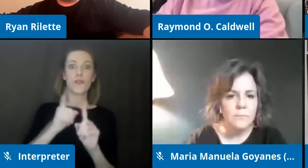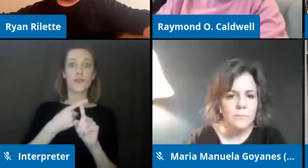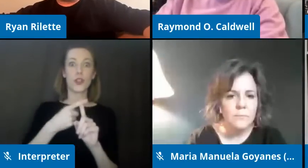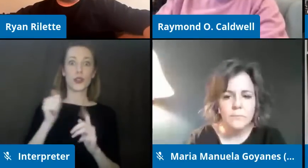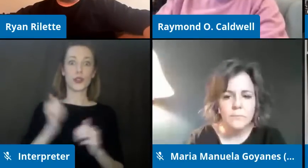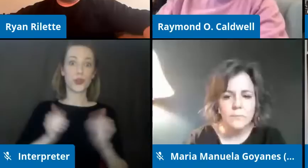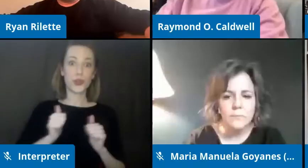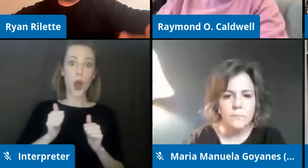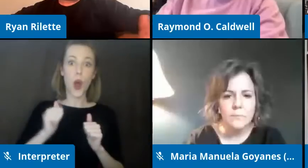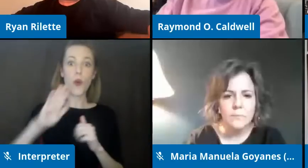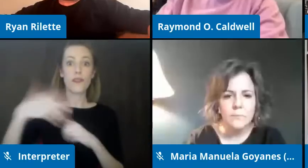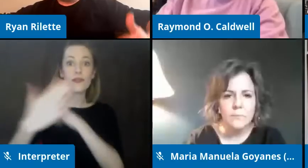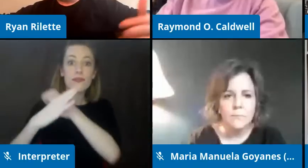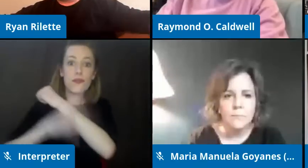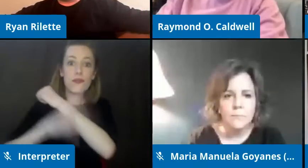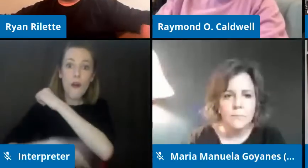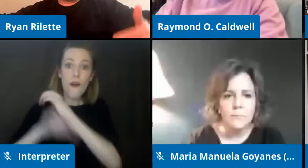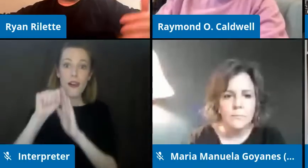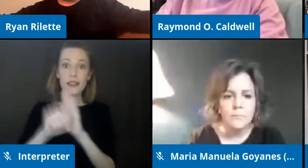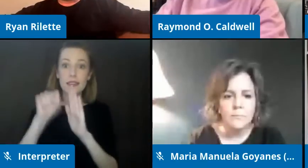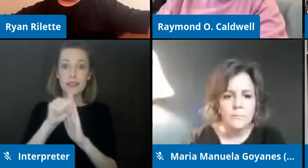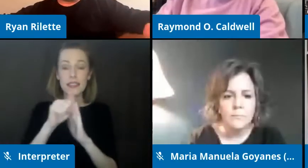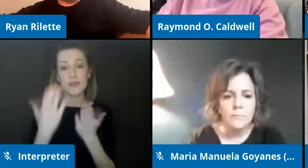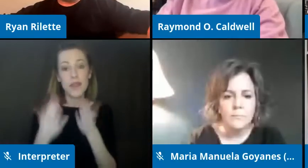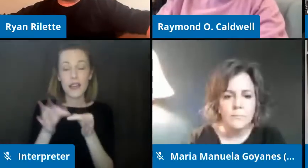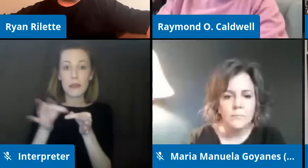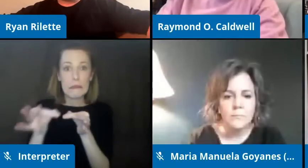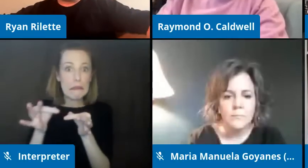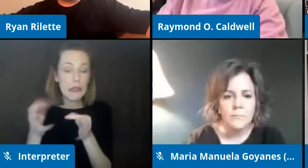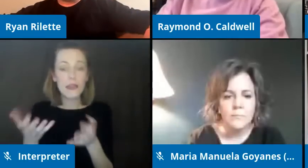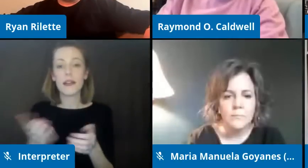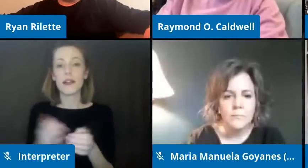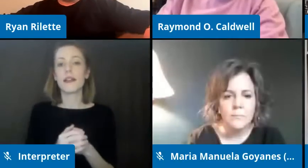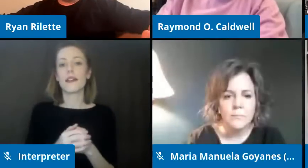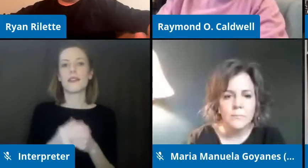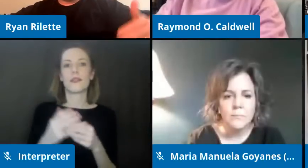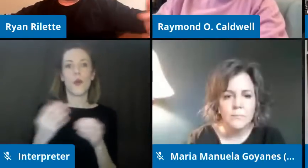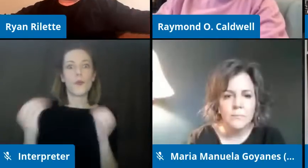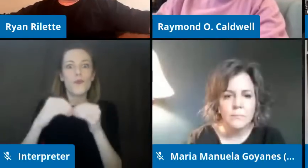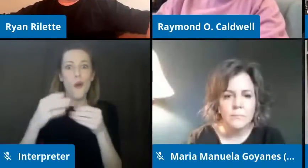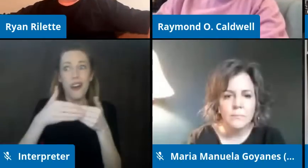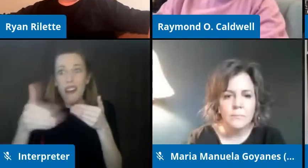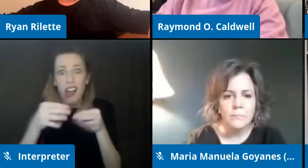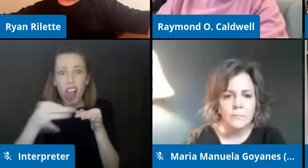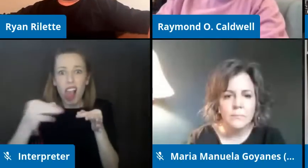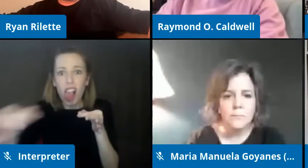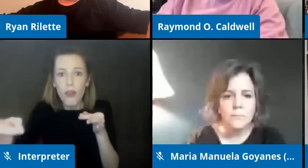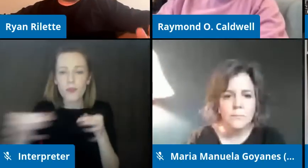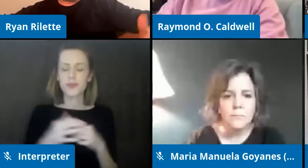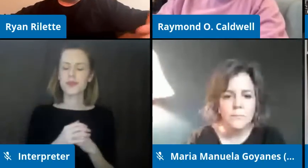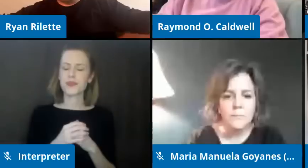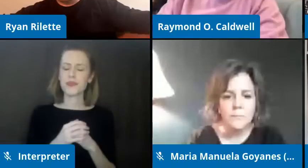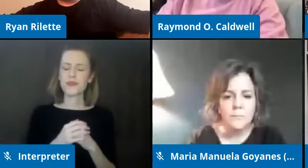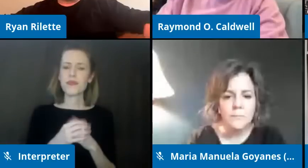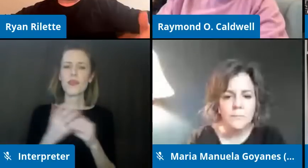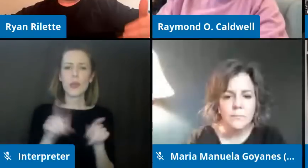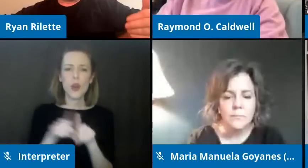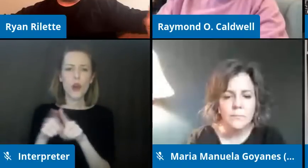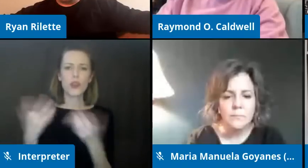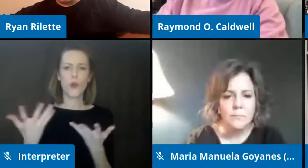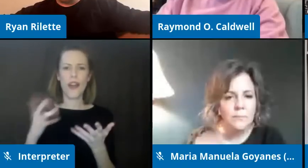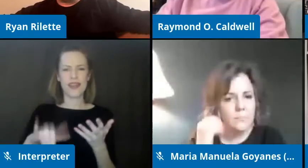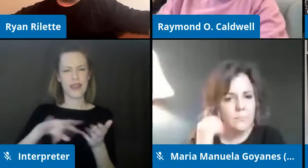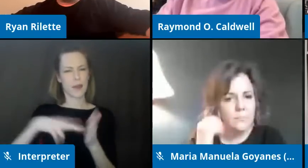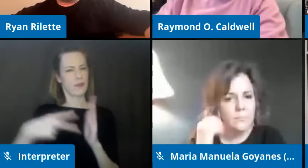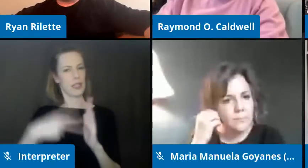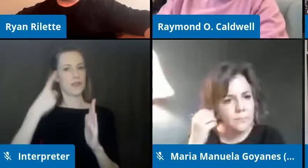it extending much further. And then there's so many other questions around this in terms of what it means with audience sizes,